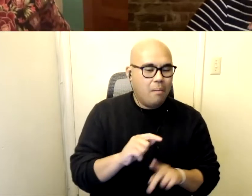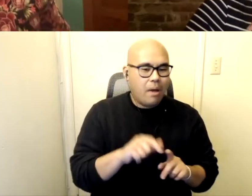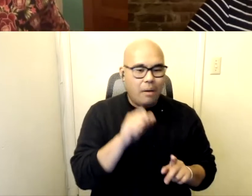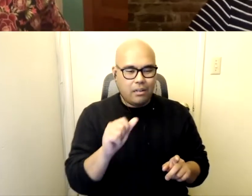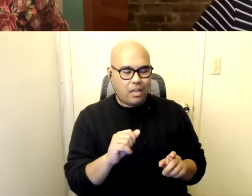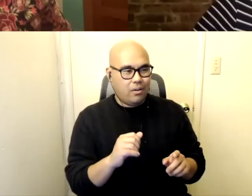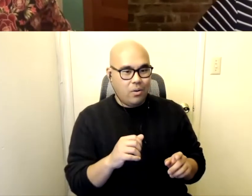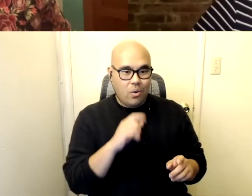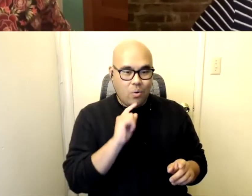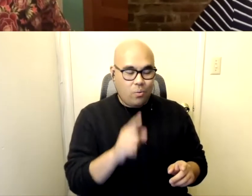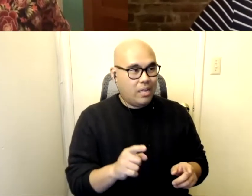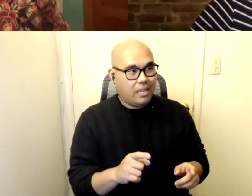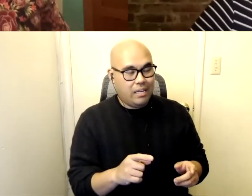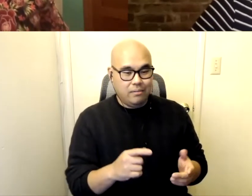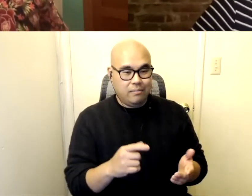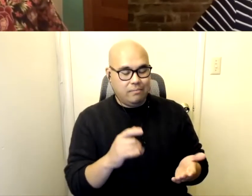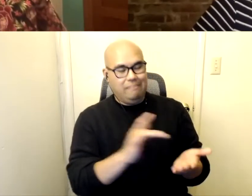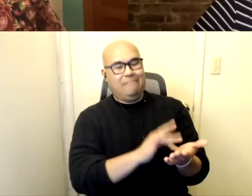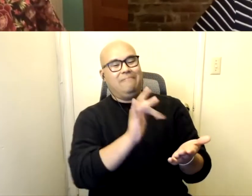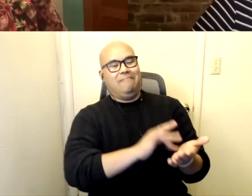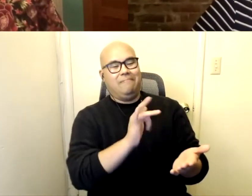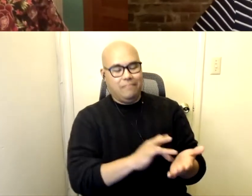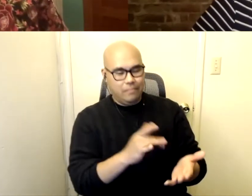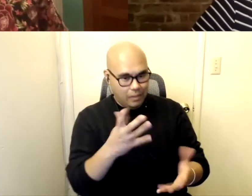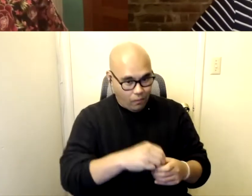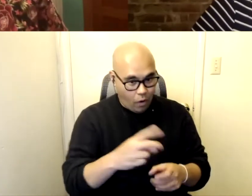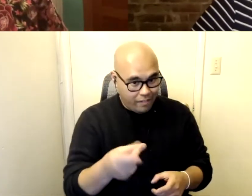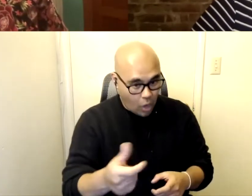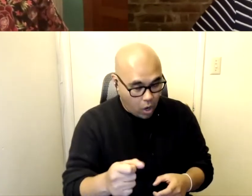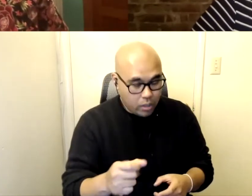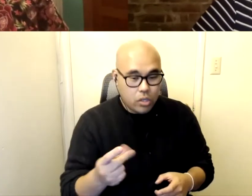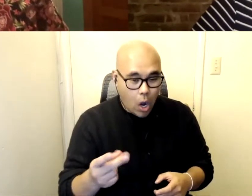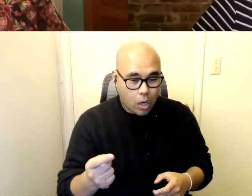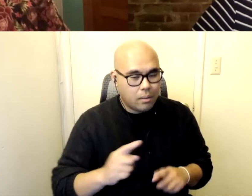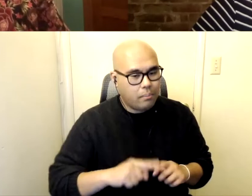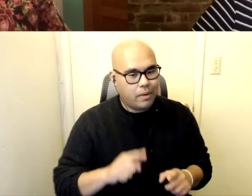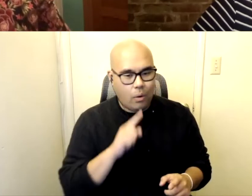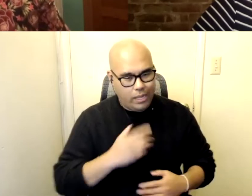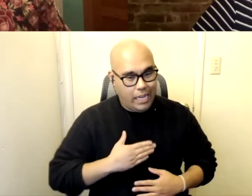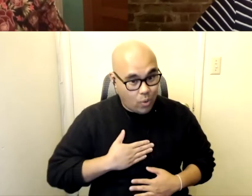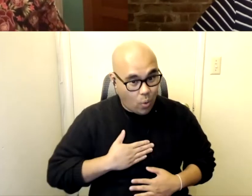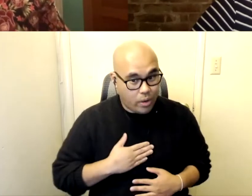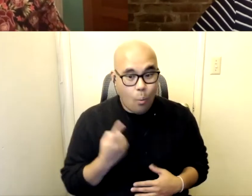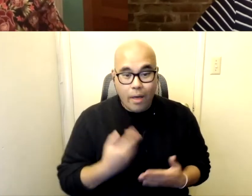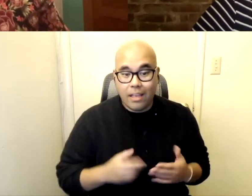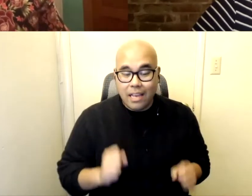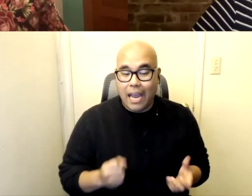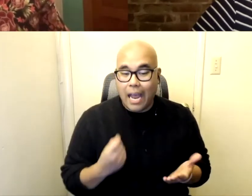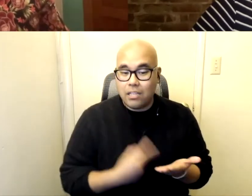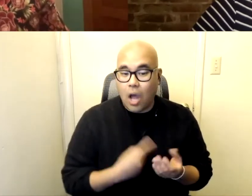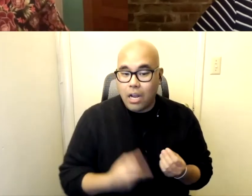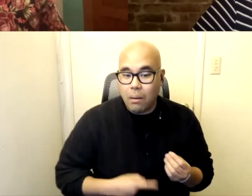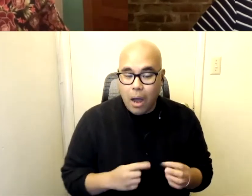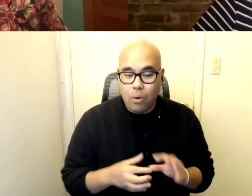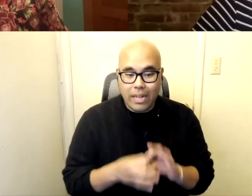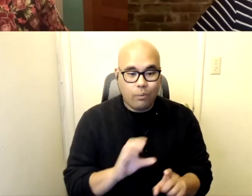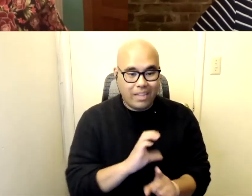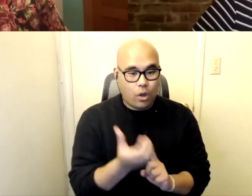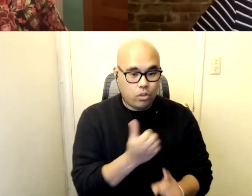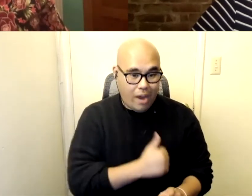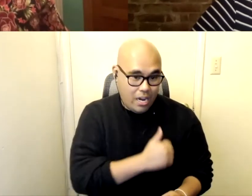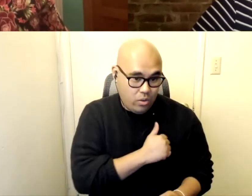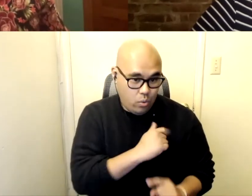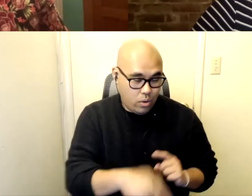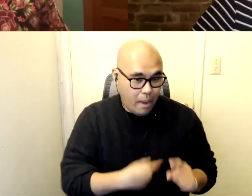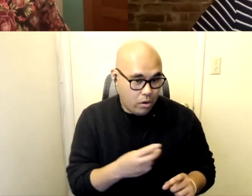I really enjoyed it. So one of the things I can talk about in terms of cultural attitude towards dogs